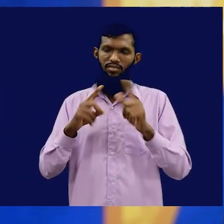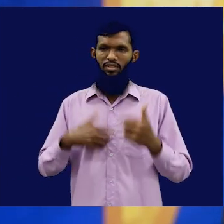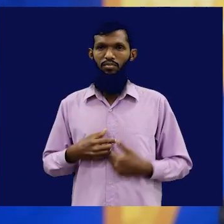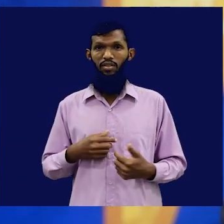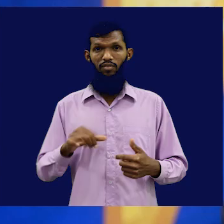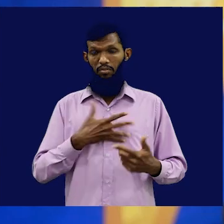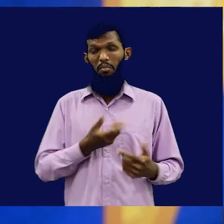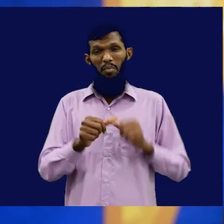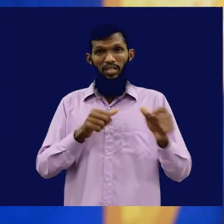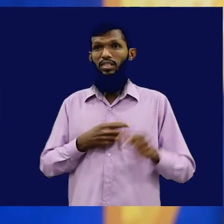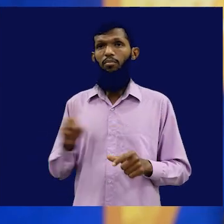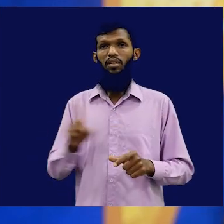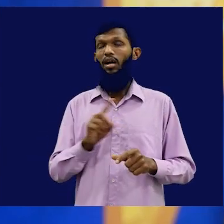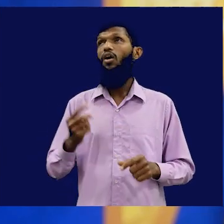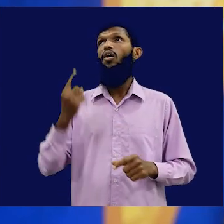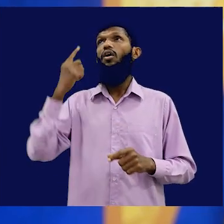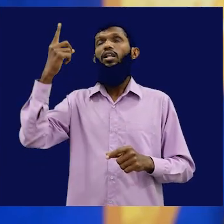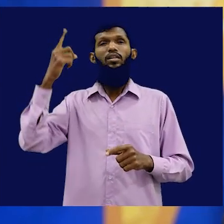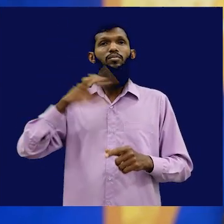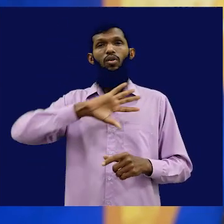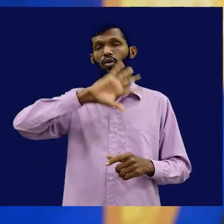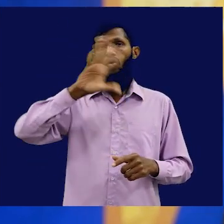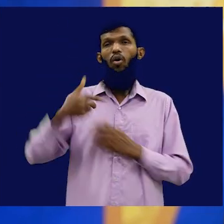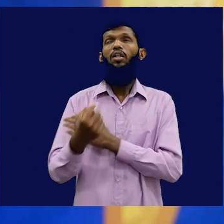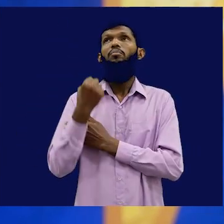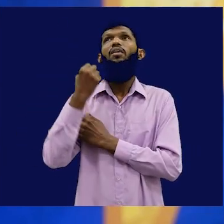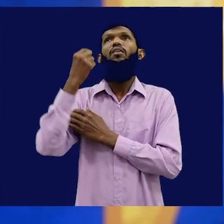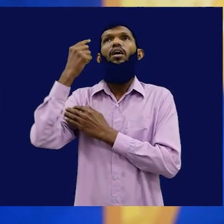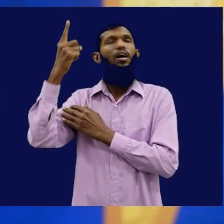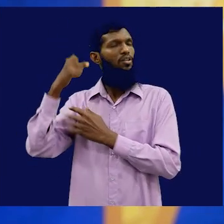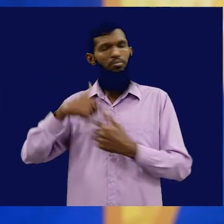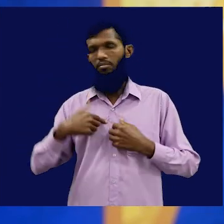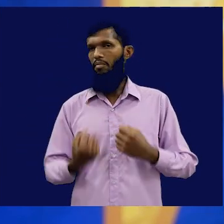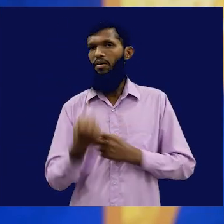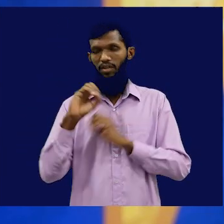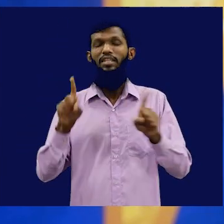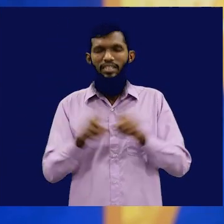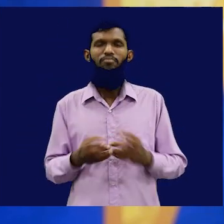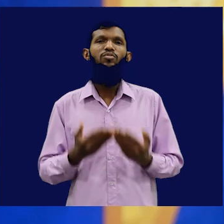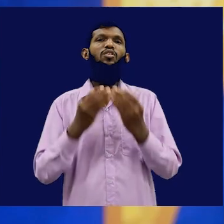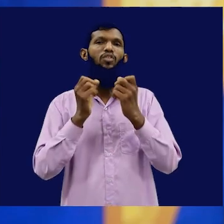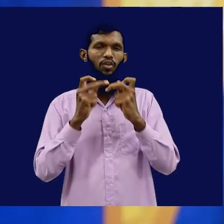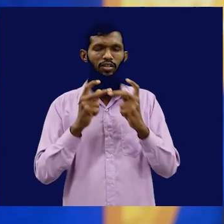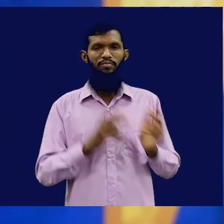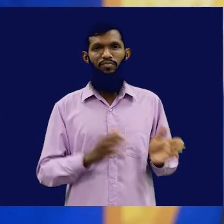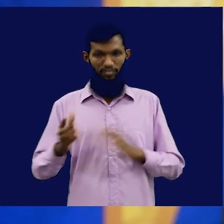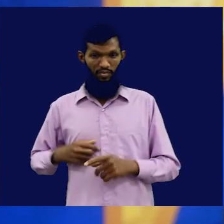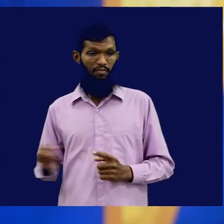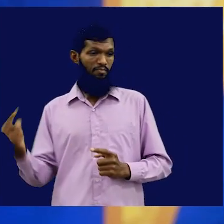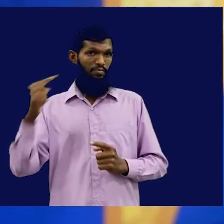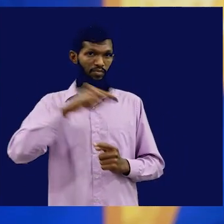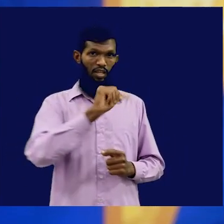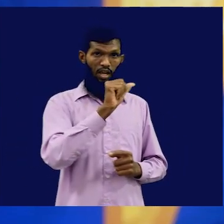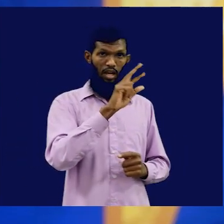do is La ilaha illallah wahdahu la sharika lah, lahul mulk wa lahul hamd wa huwa ala kulli shay'in qadir. In